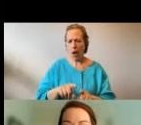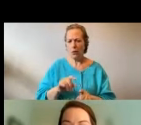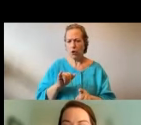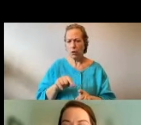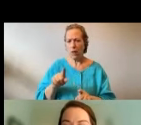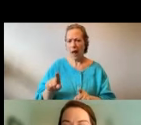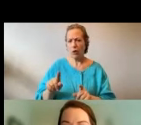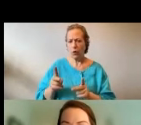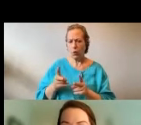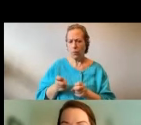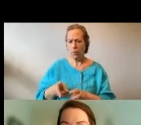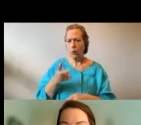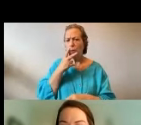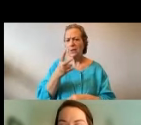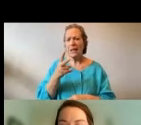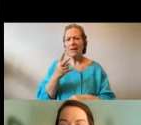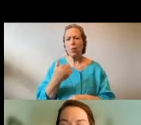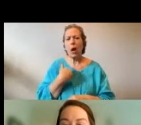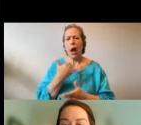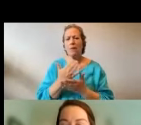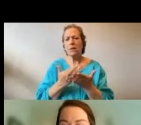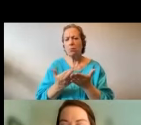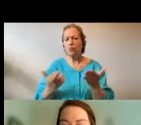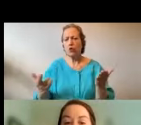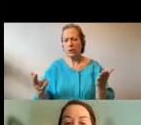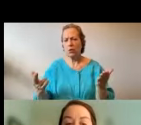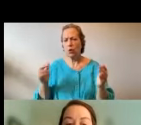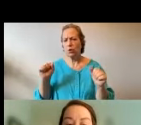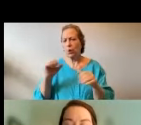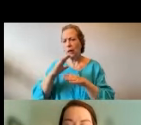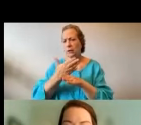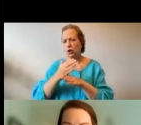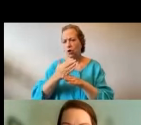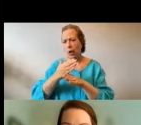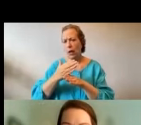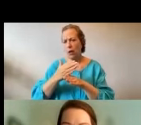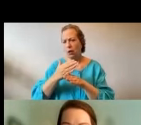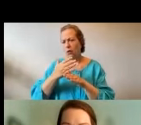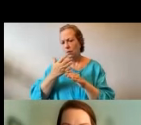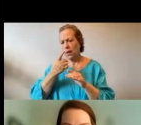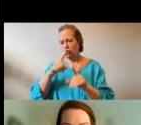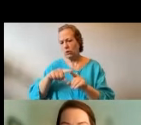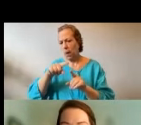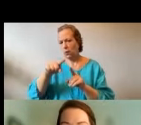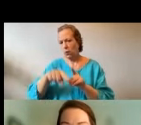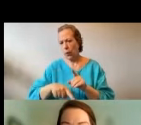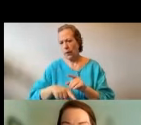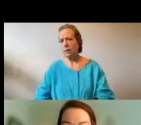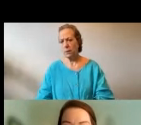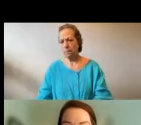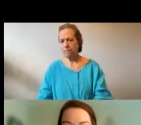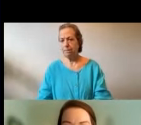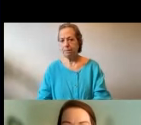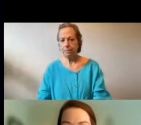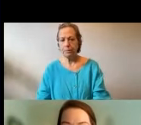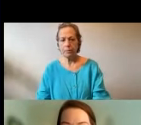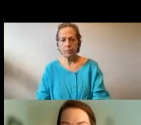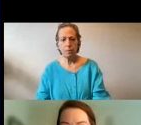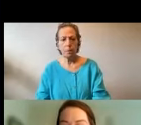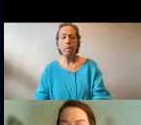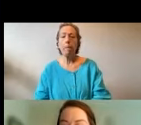and see if there are some resources that we can provide in response. But I want to take this opportunity and thank you